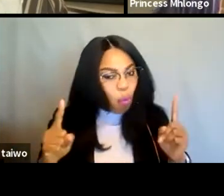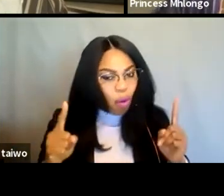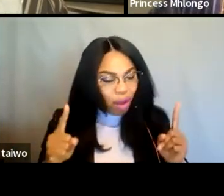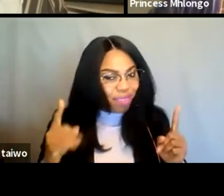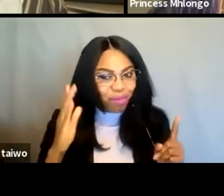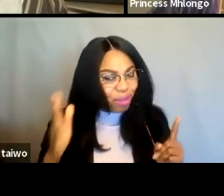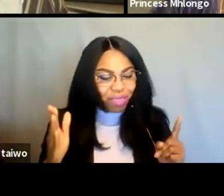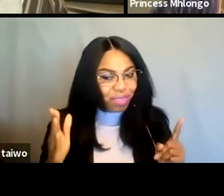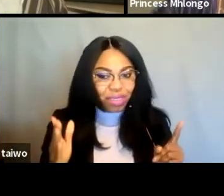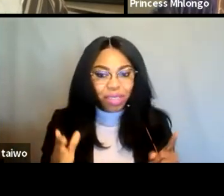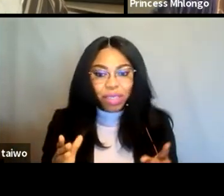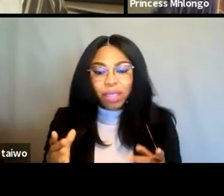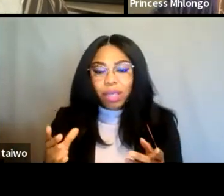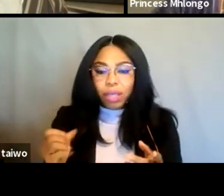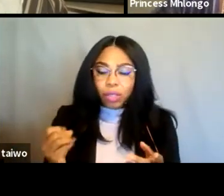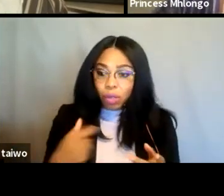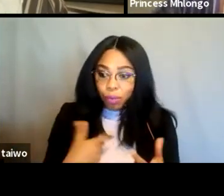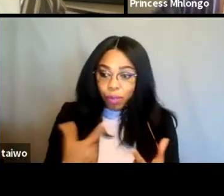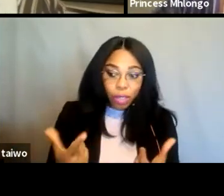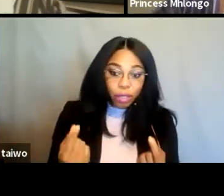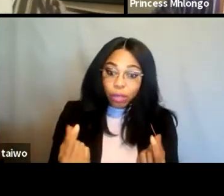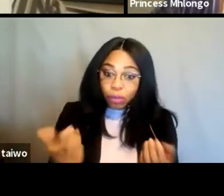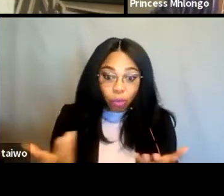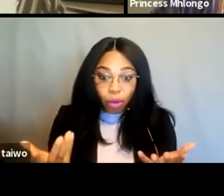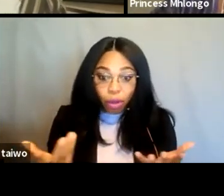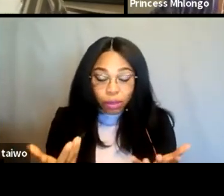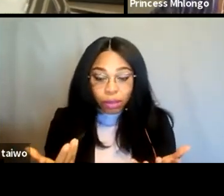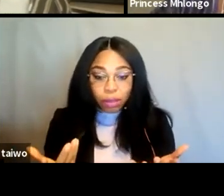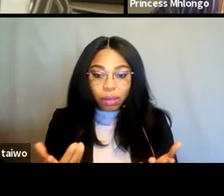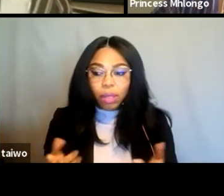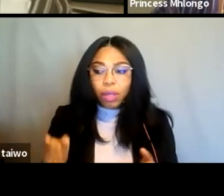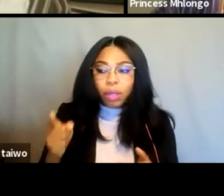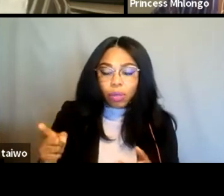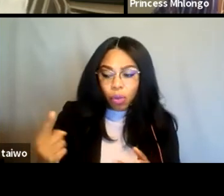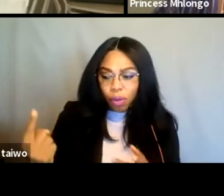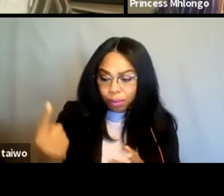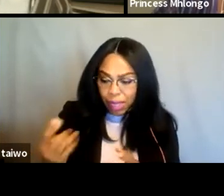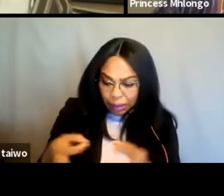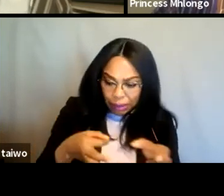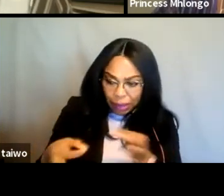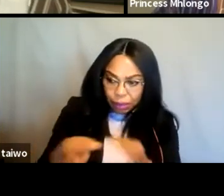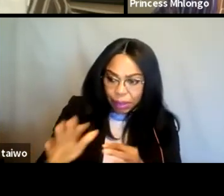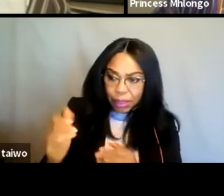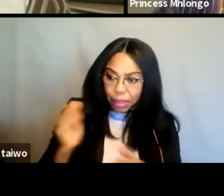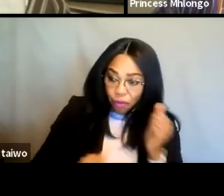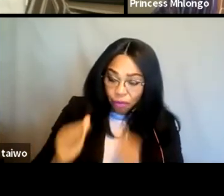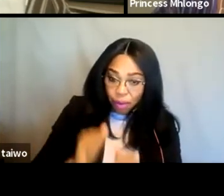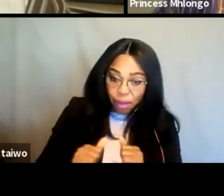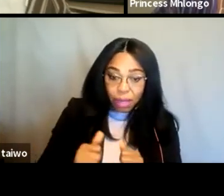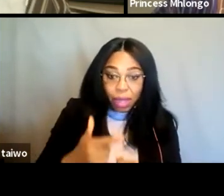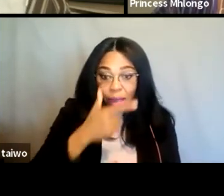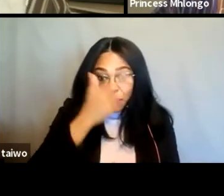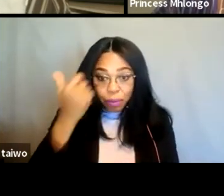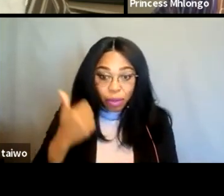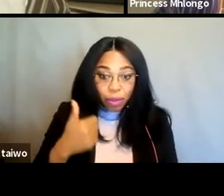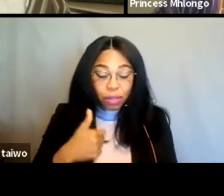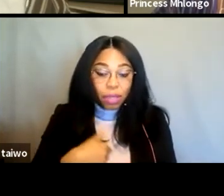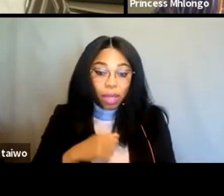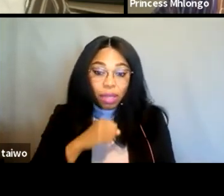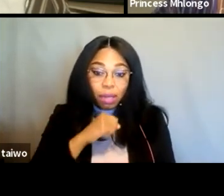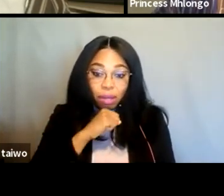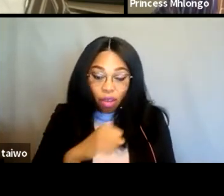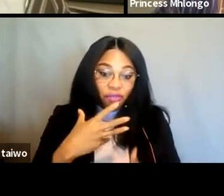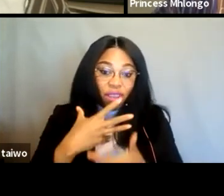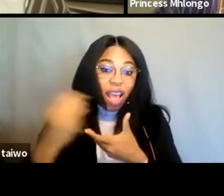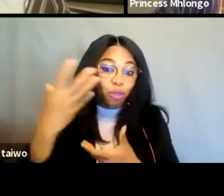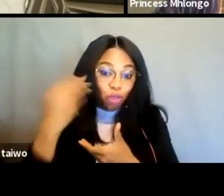what I did there was, you know, he had to explain his performance to me. And because I love site-specific data, I love outdoor data,